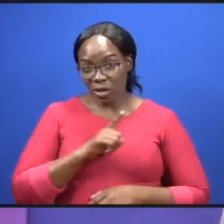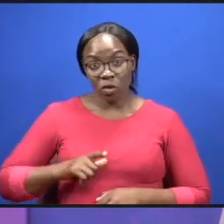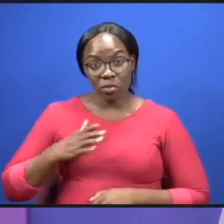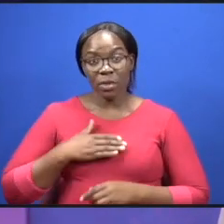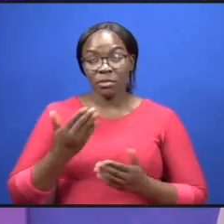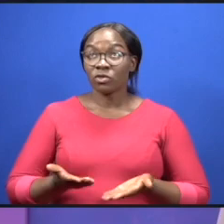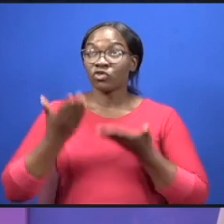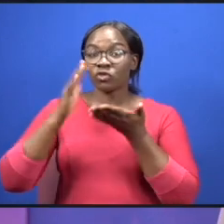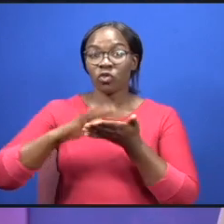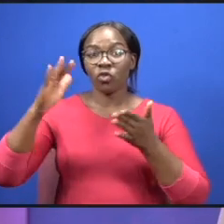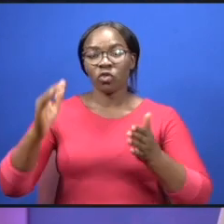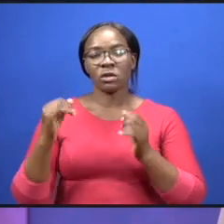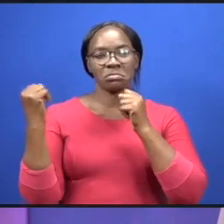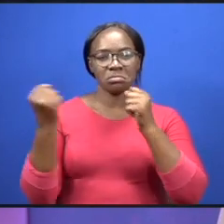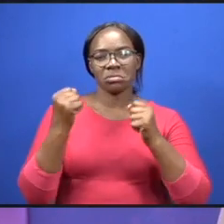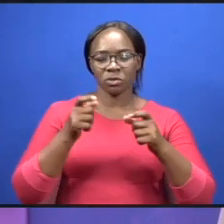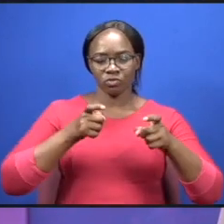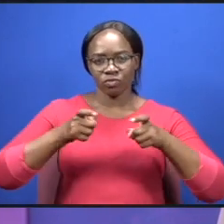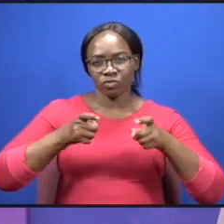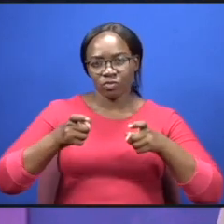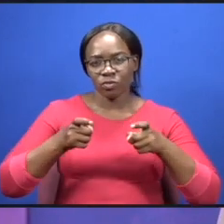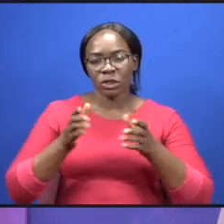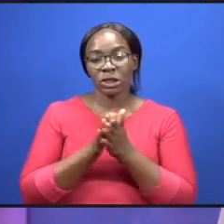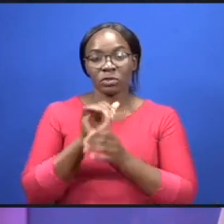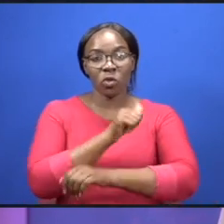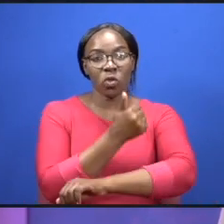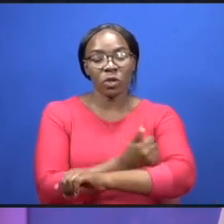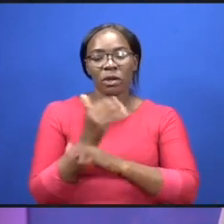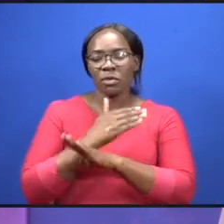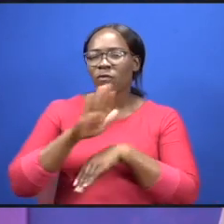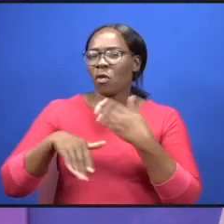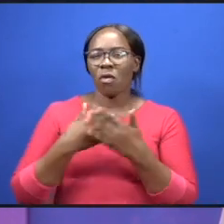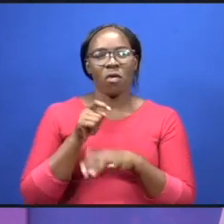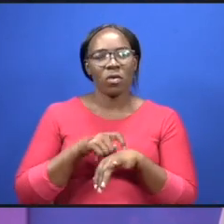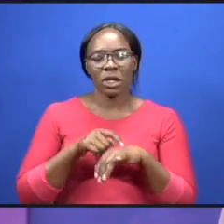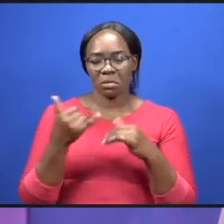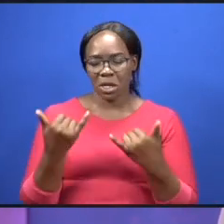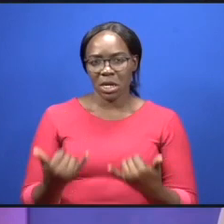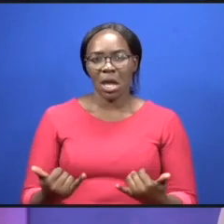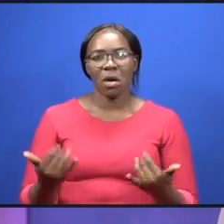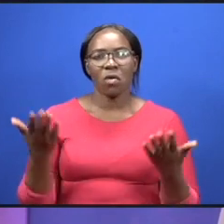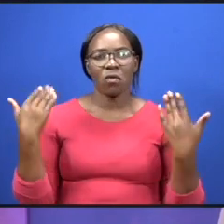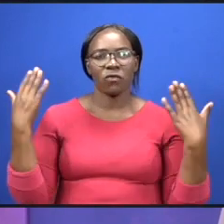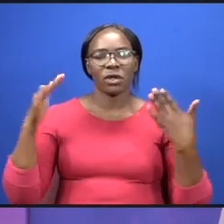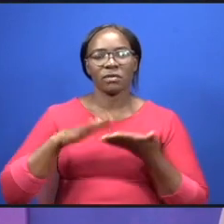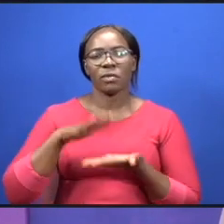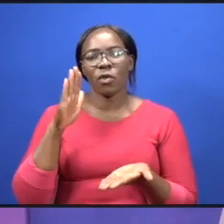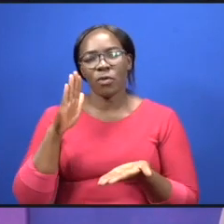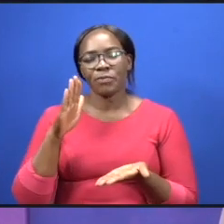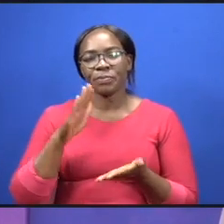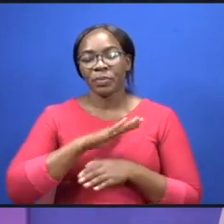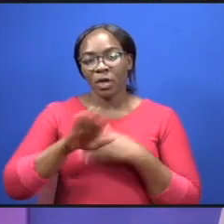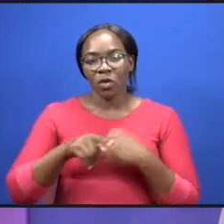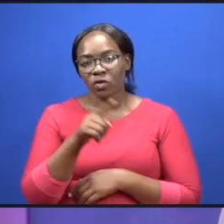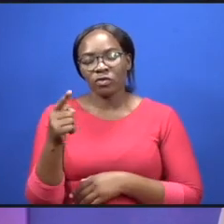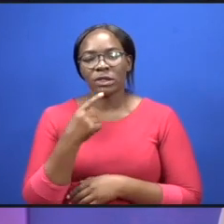glory, majesty, dominion, and authority before all time, now and forevermore. And all